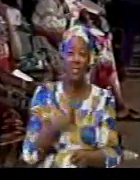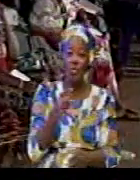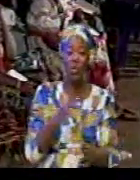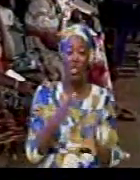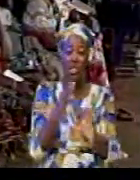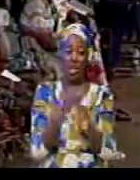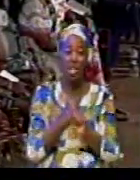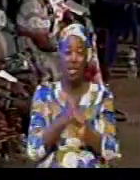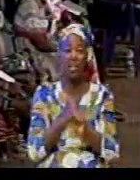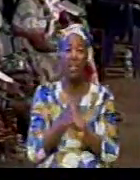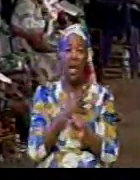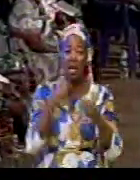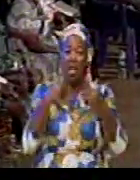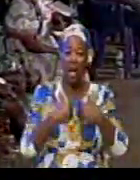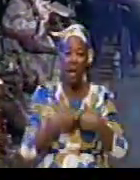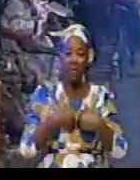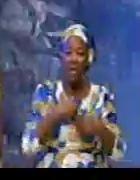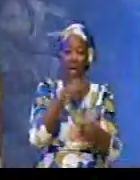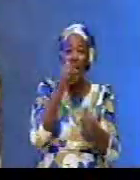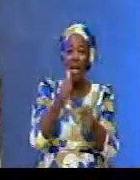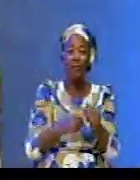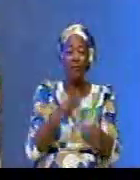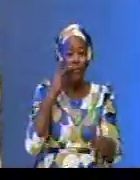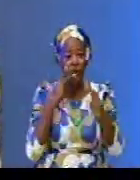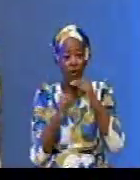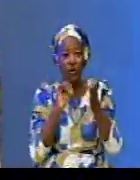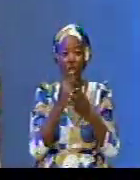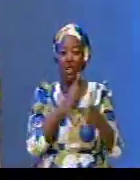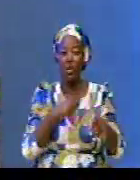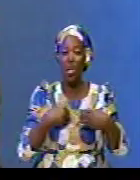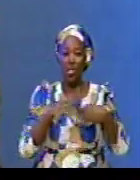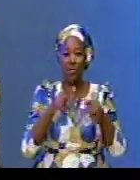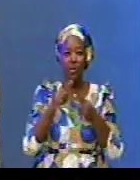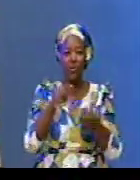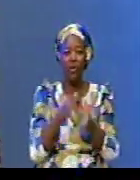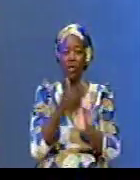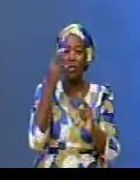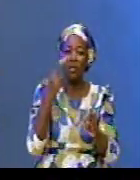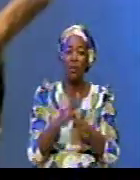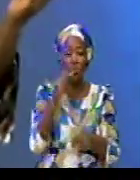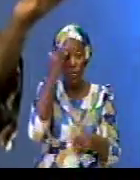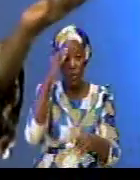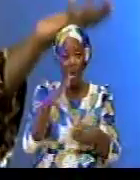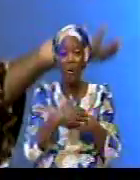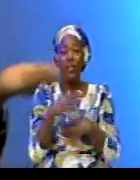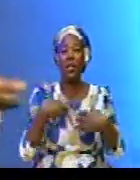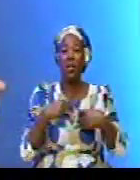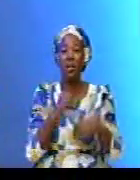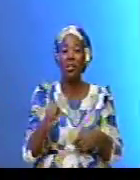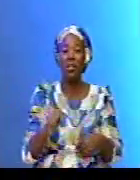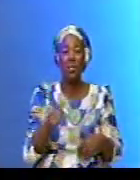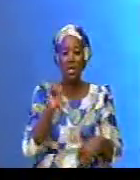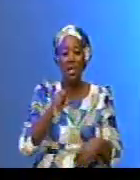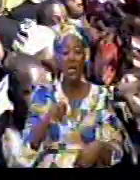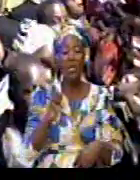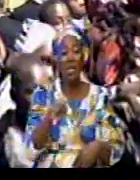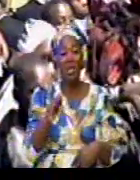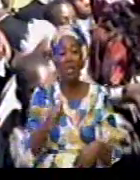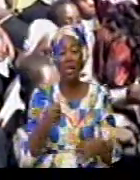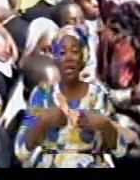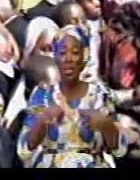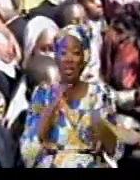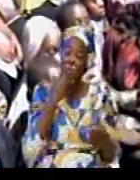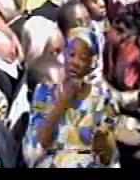You'll achieve every vision the Lord has given you. You know, after healing,